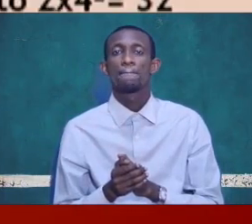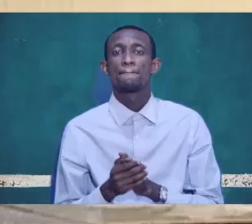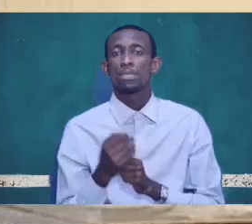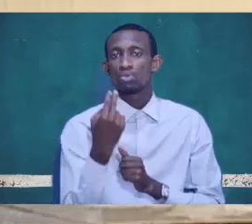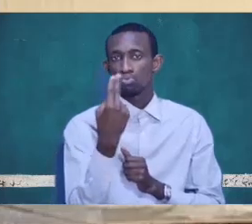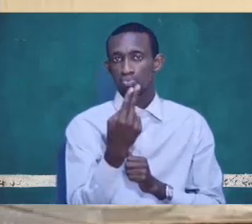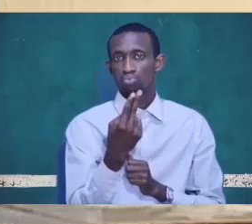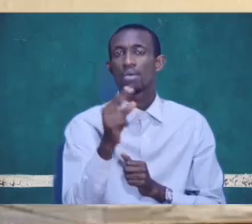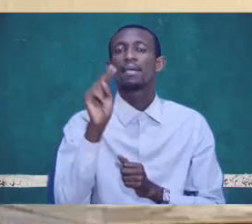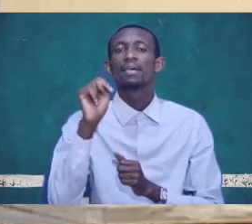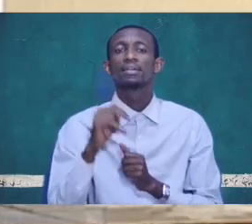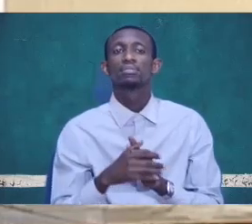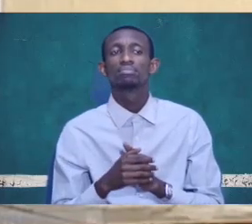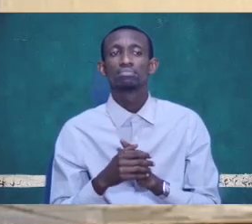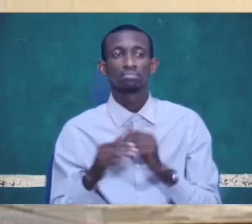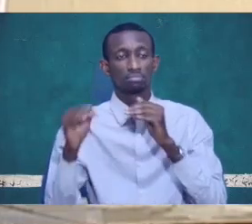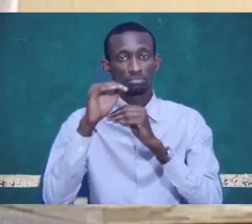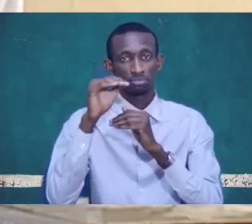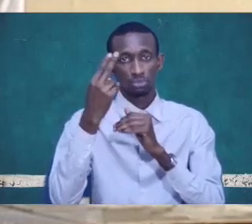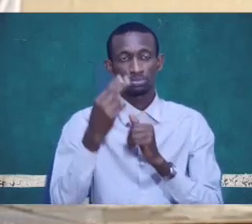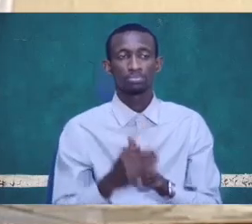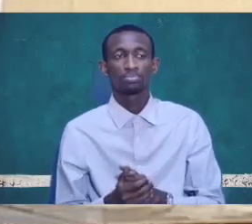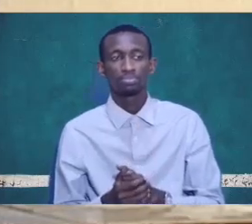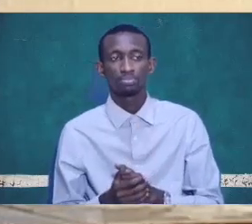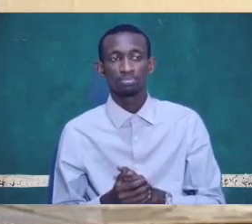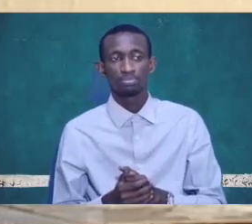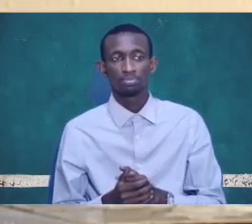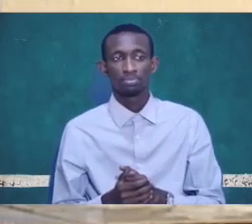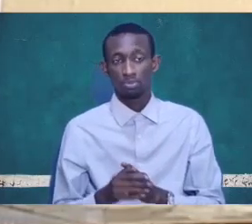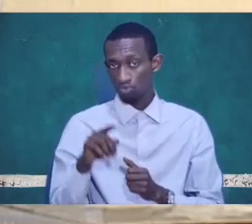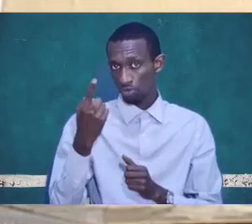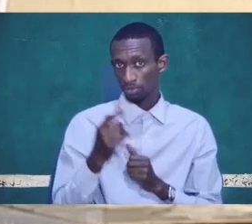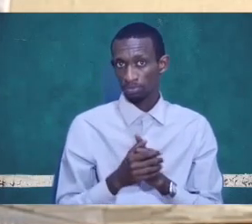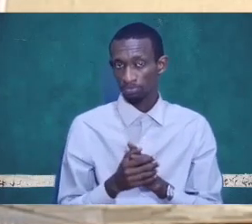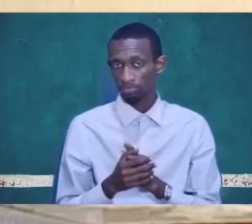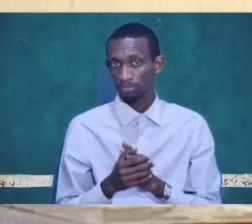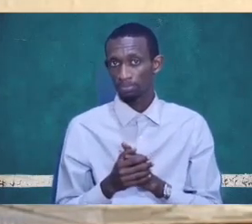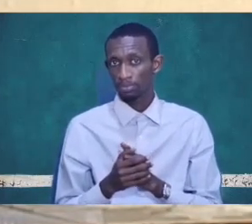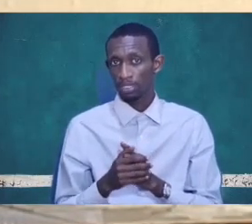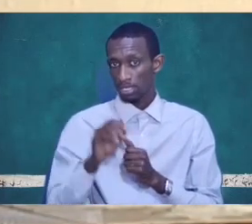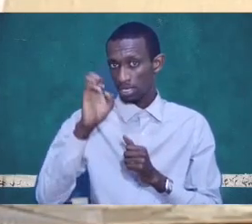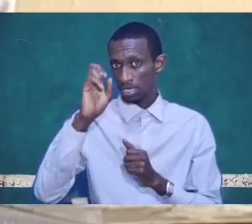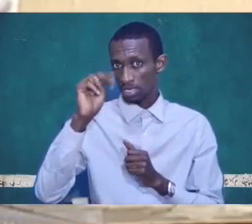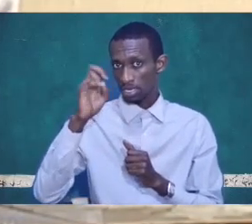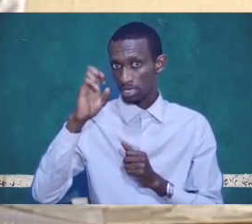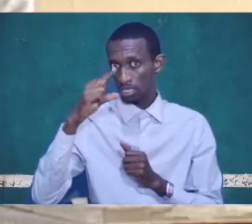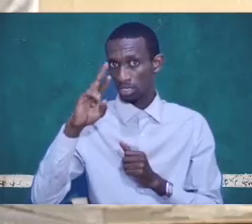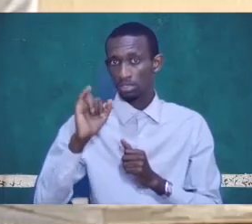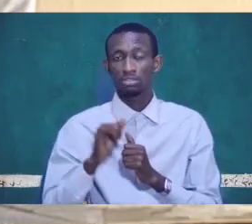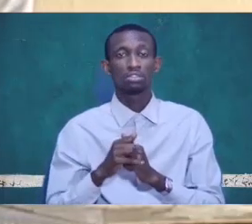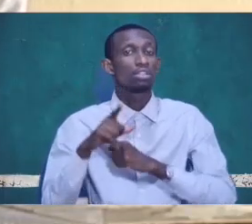2n squared. So for the first energy level, n will be